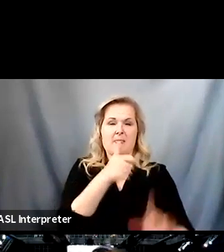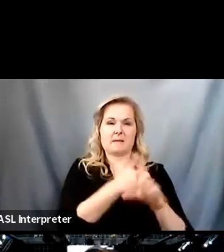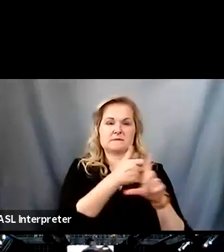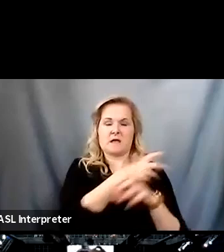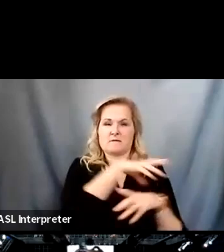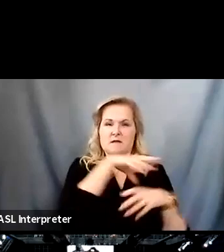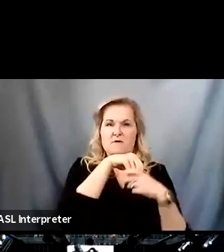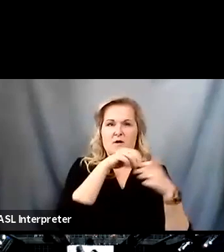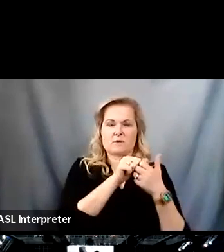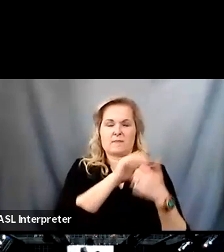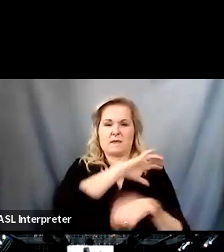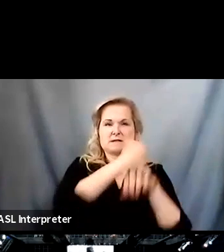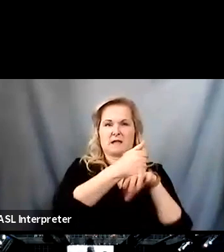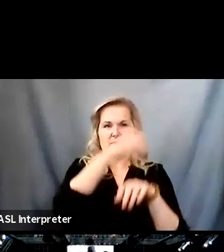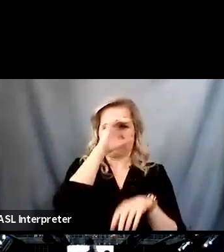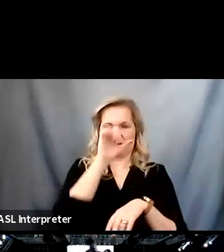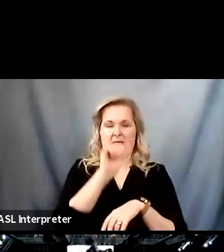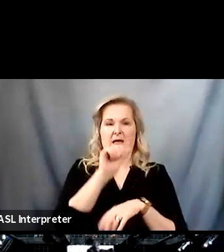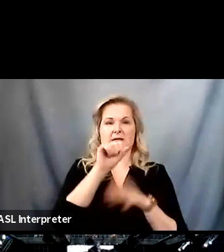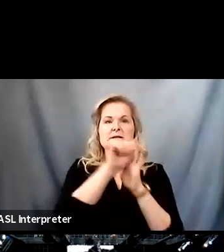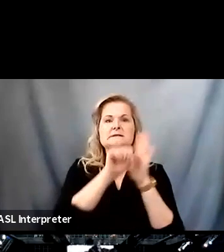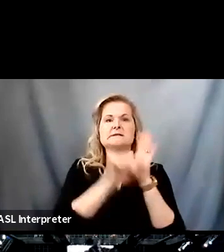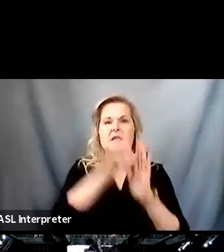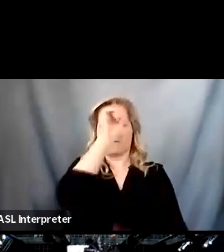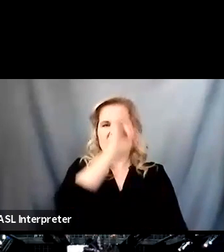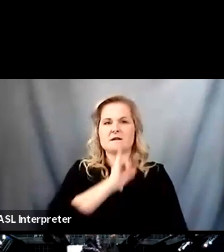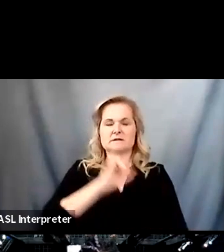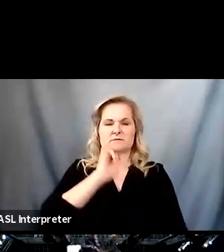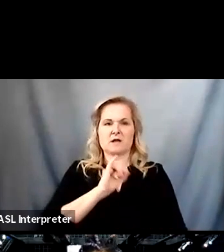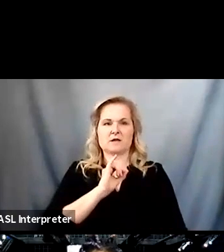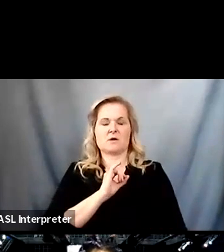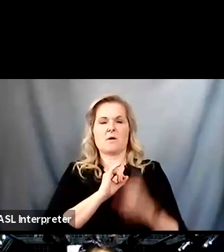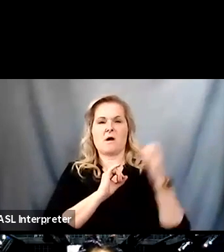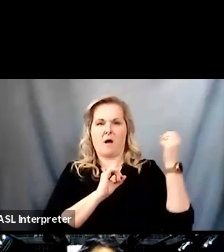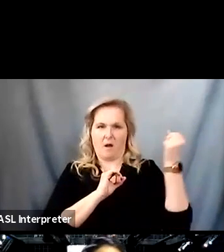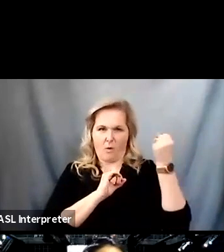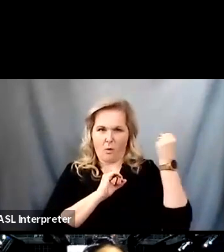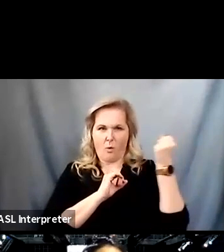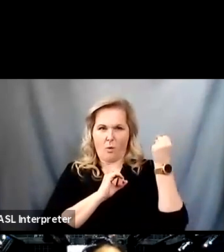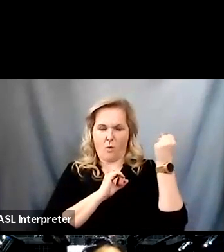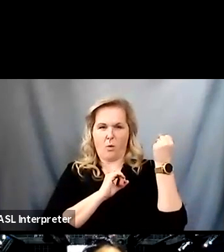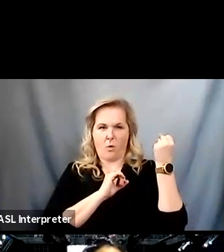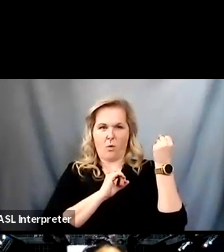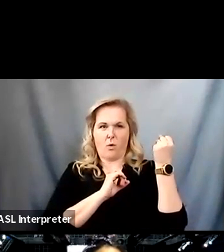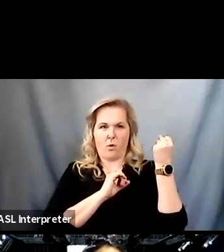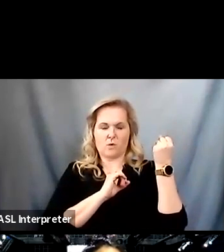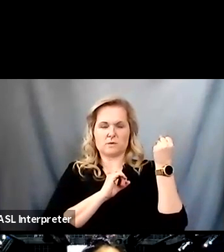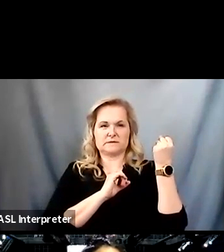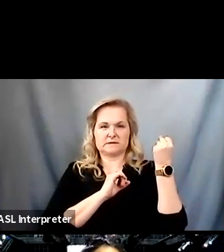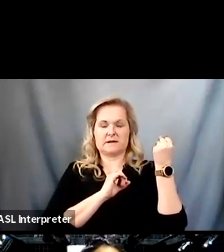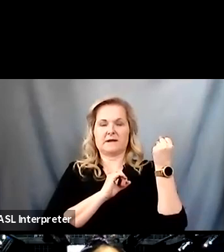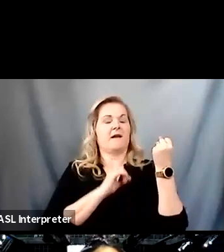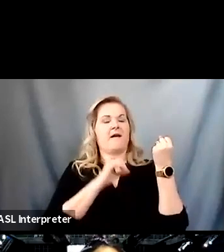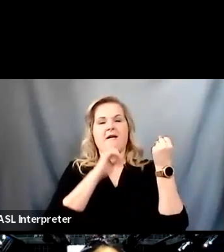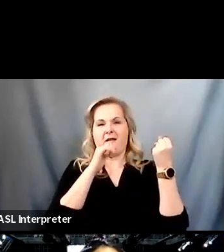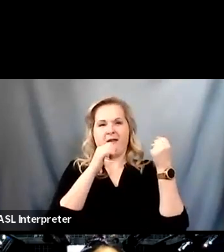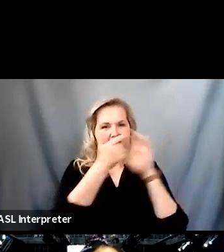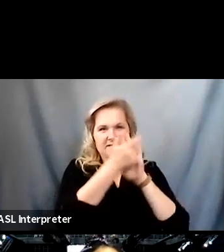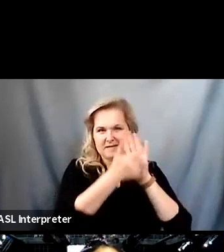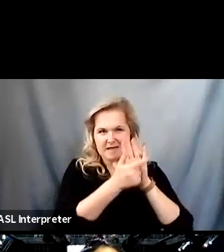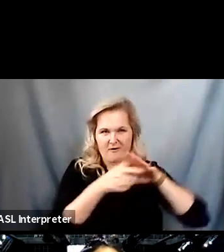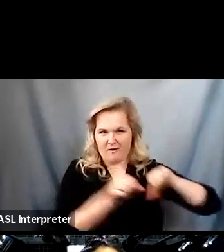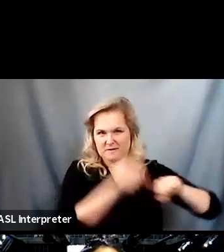the establishment of the State of Israel. So I hold the ongoing illegal occupation of that territory as